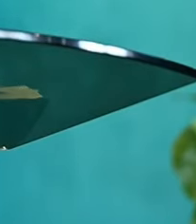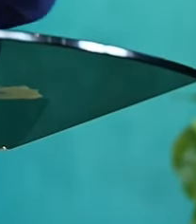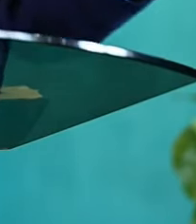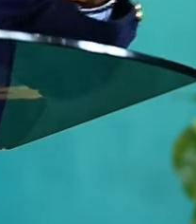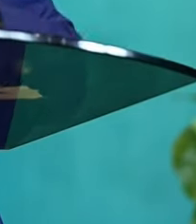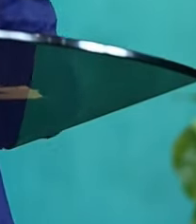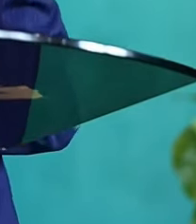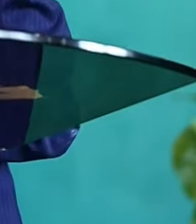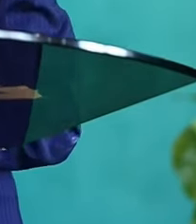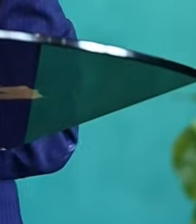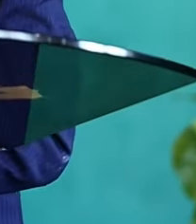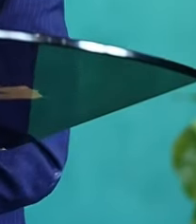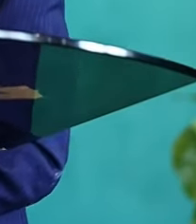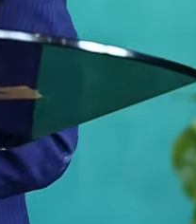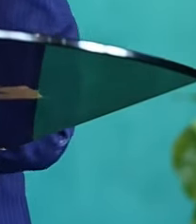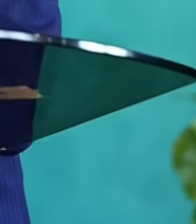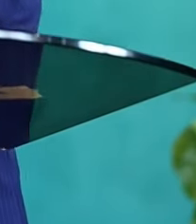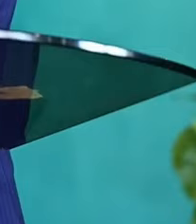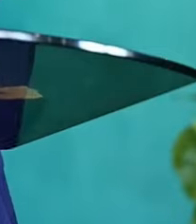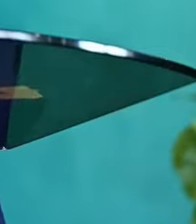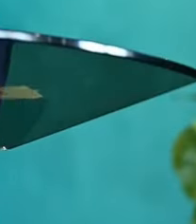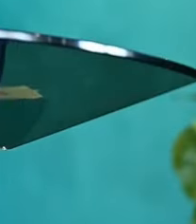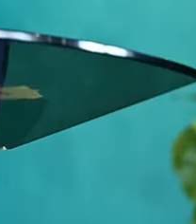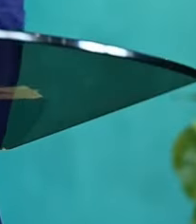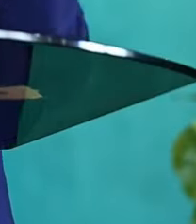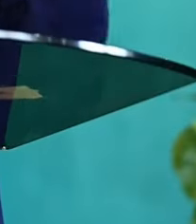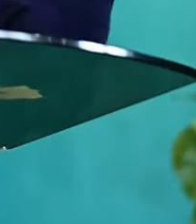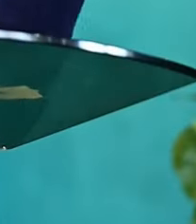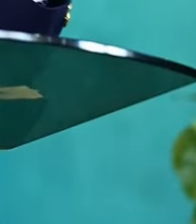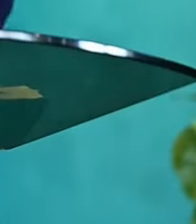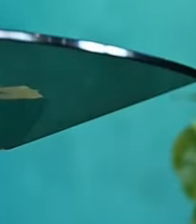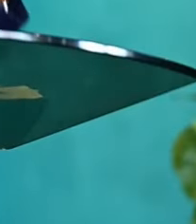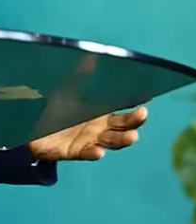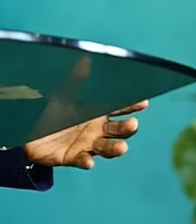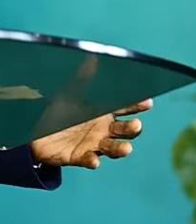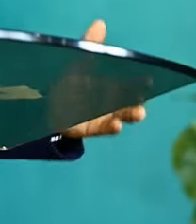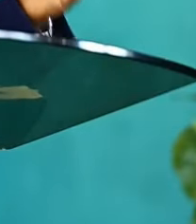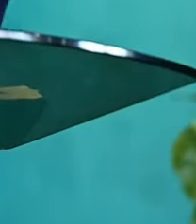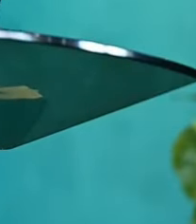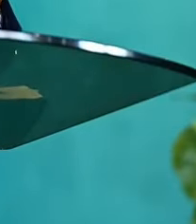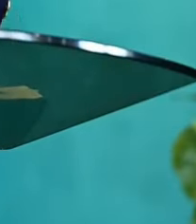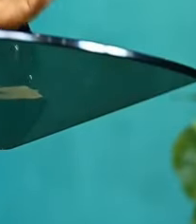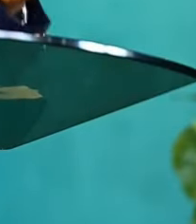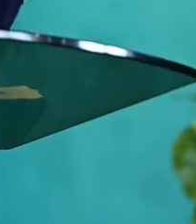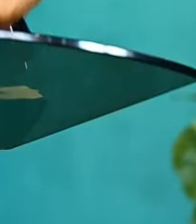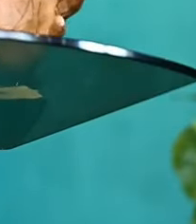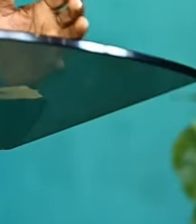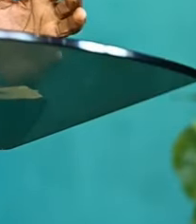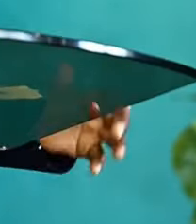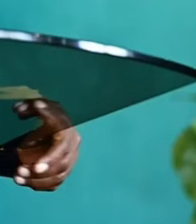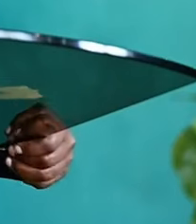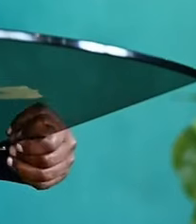their preparedness, when they went out, what were the results of such a kind